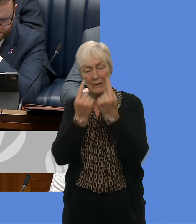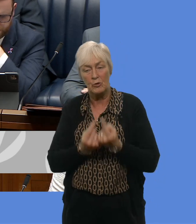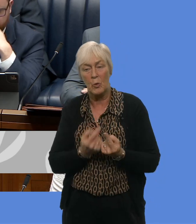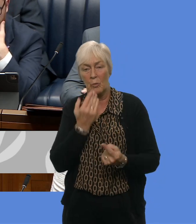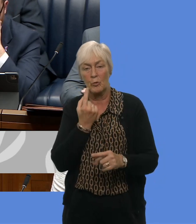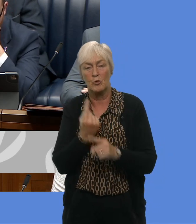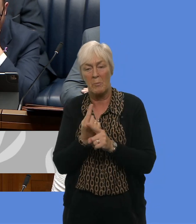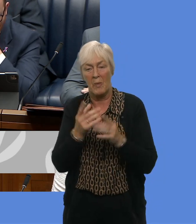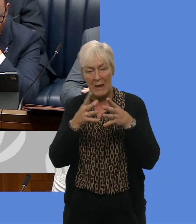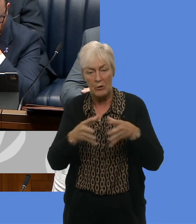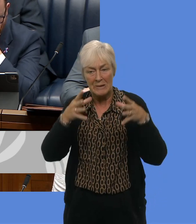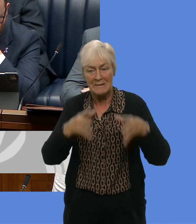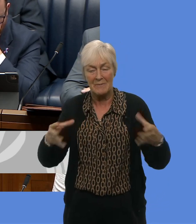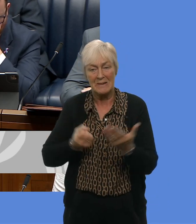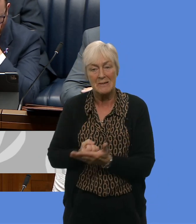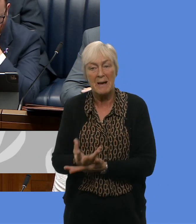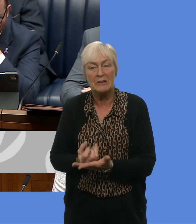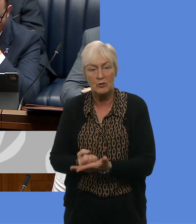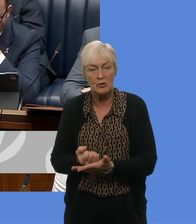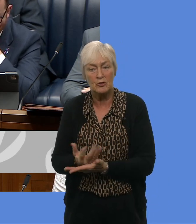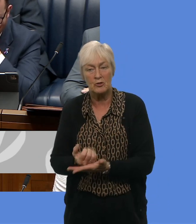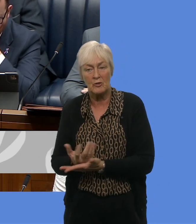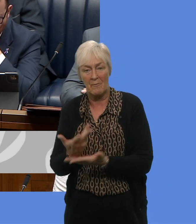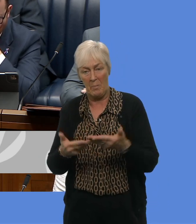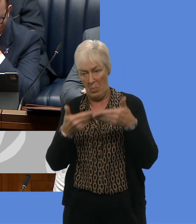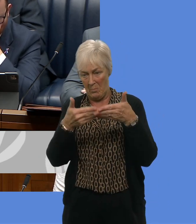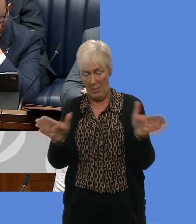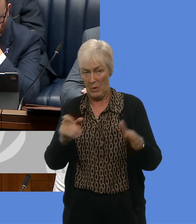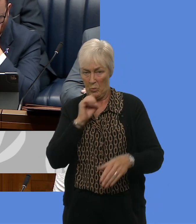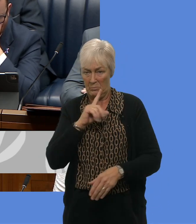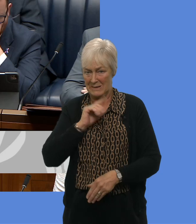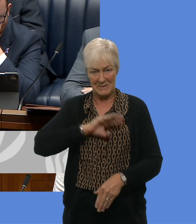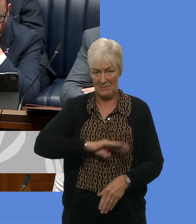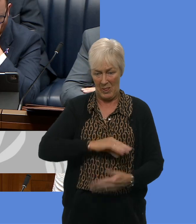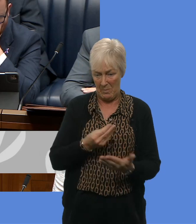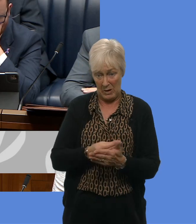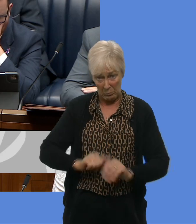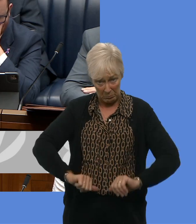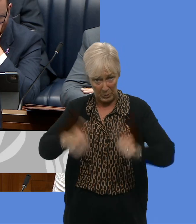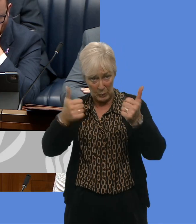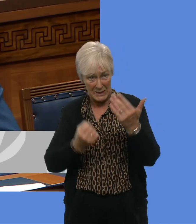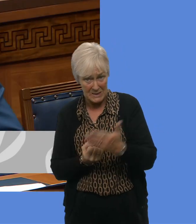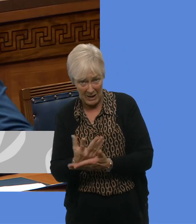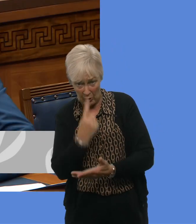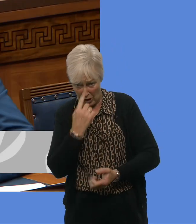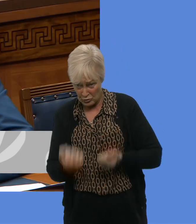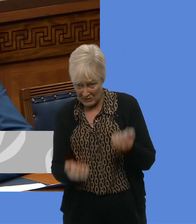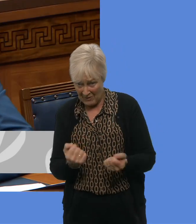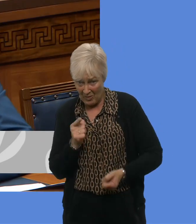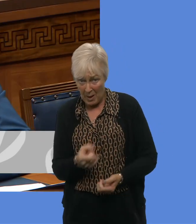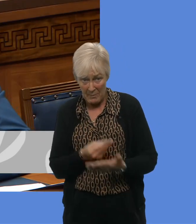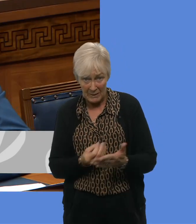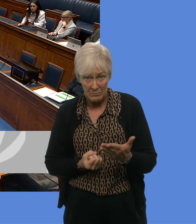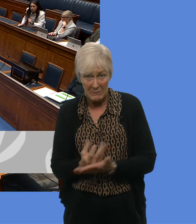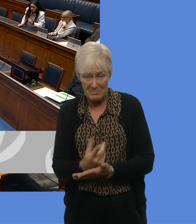to the increased level of expenditure. From the public perspective, we need to be satisfied that that money is being well spent and can be justified. Emma Sheeran.